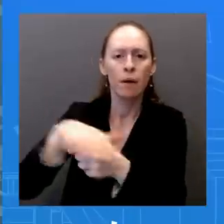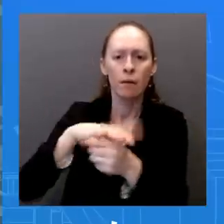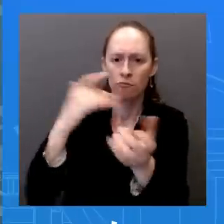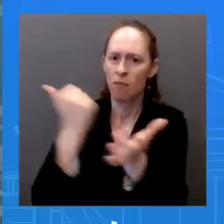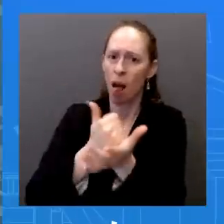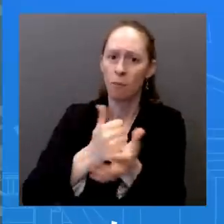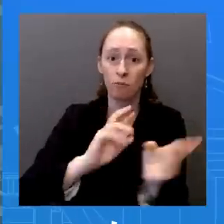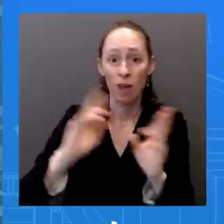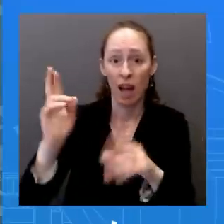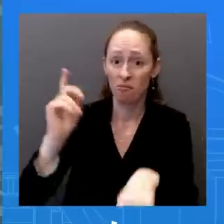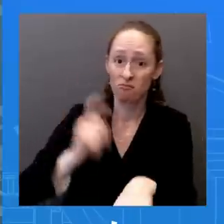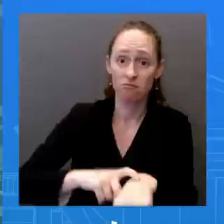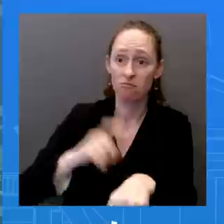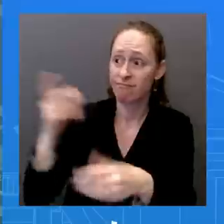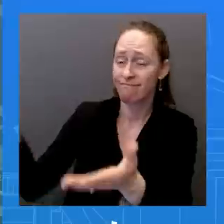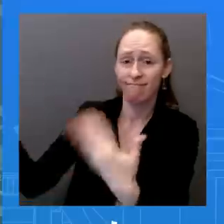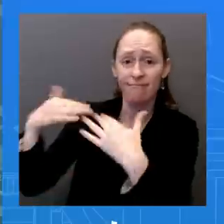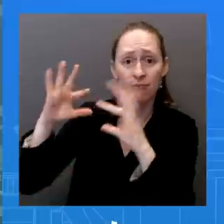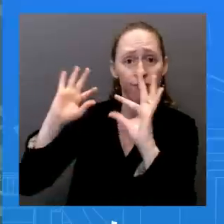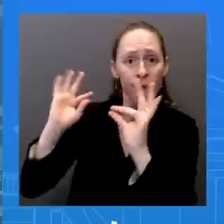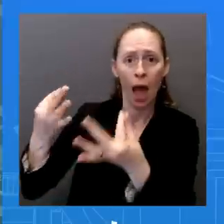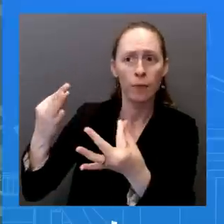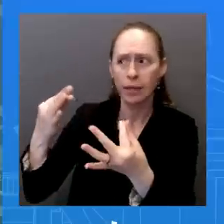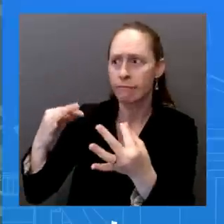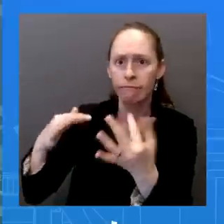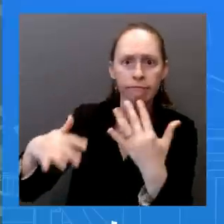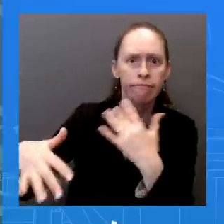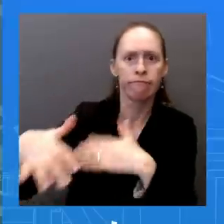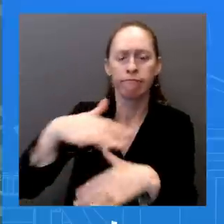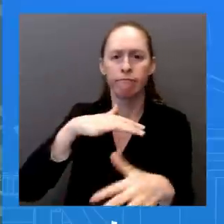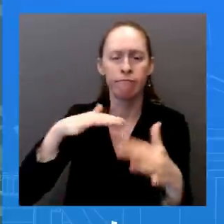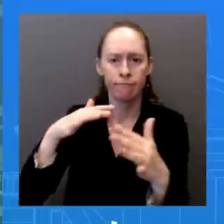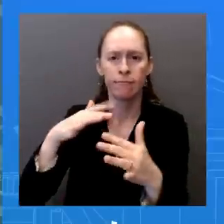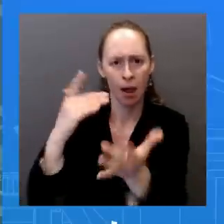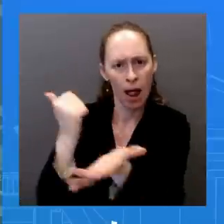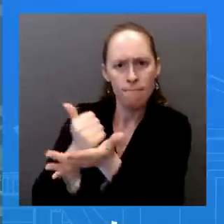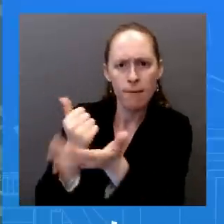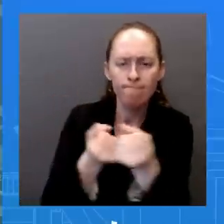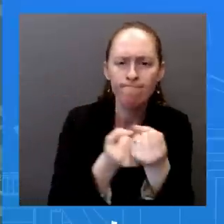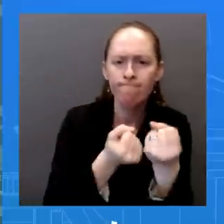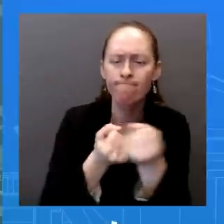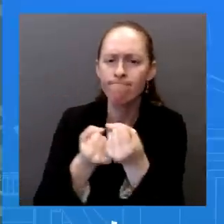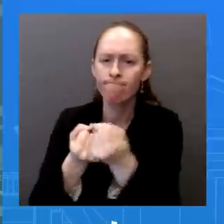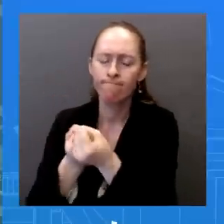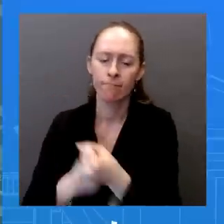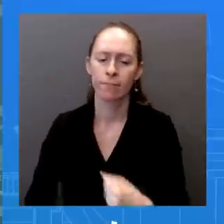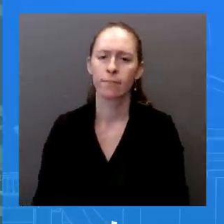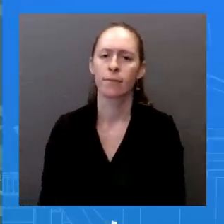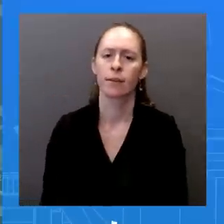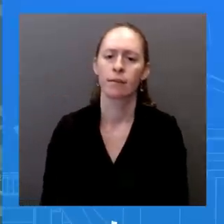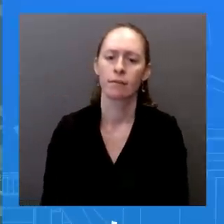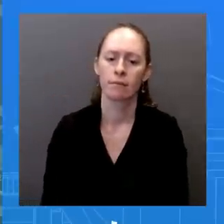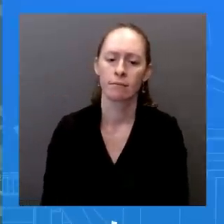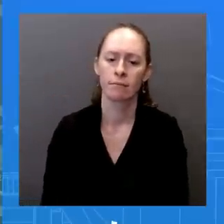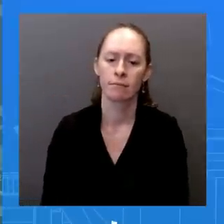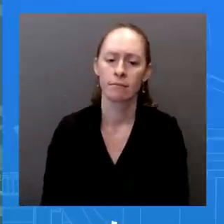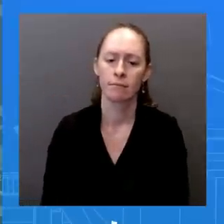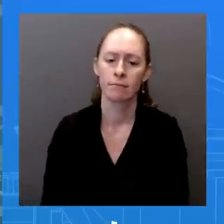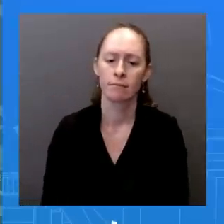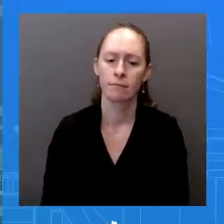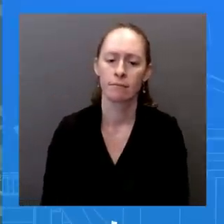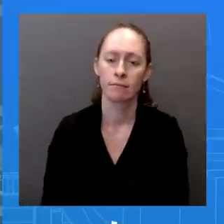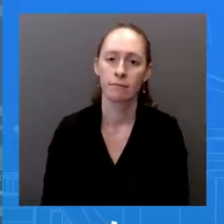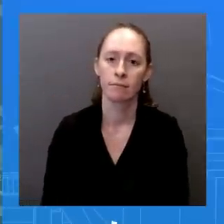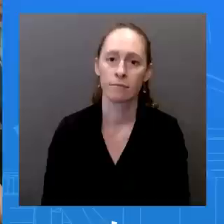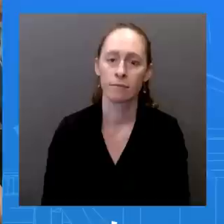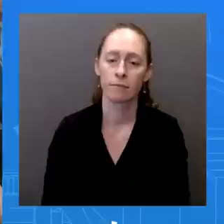in an orderly manner as they pursue their asylum claims. Thank you. Thanks, Karine. Staying on the border and the record number